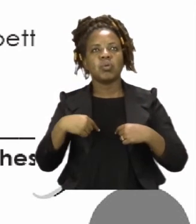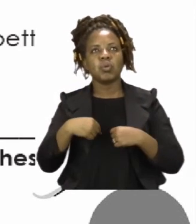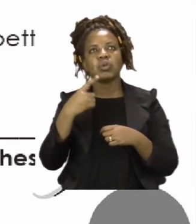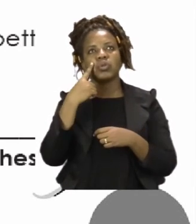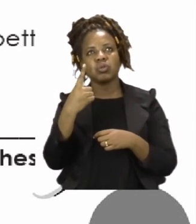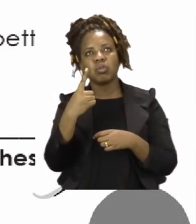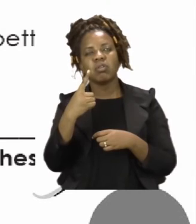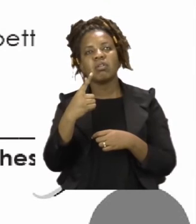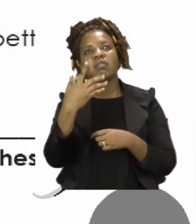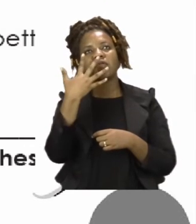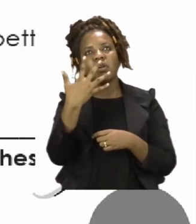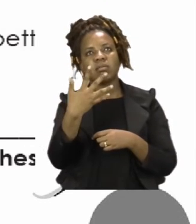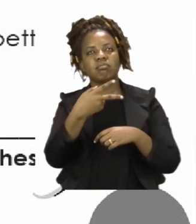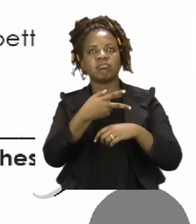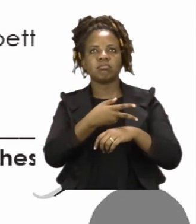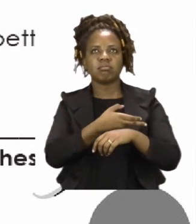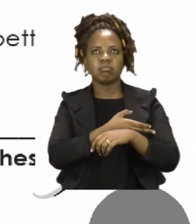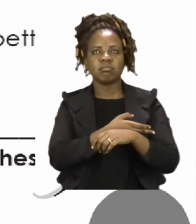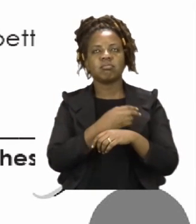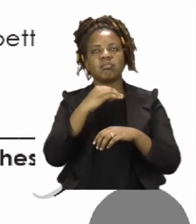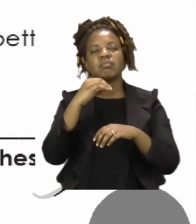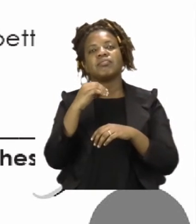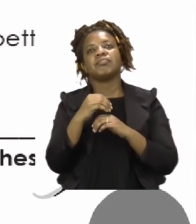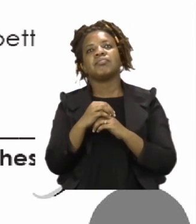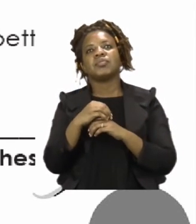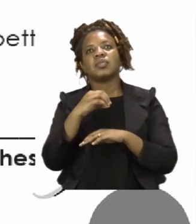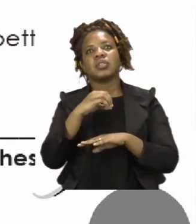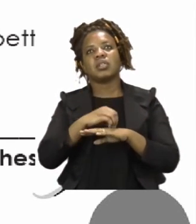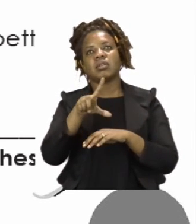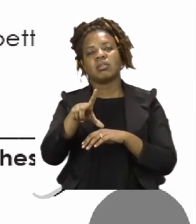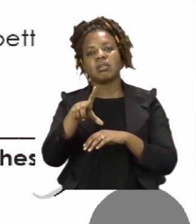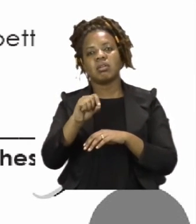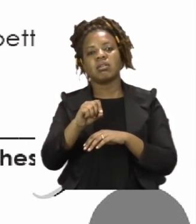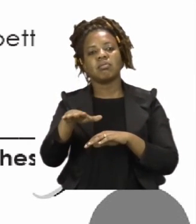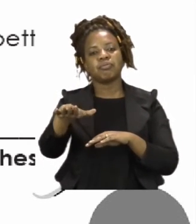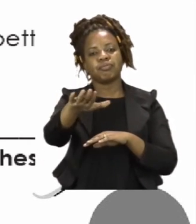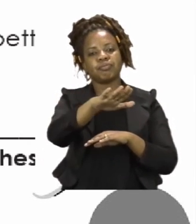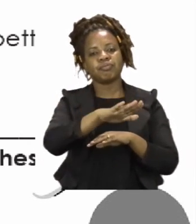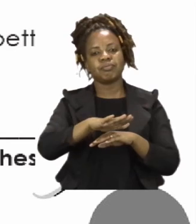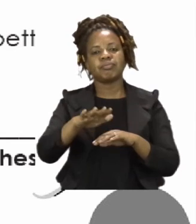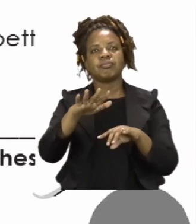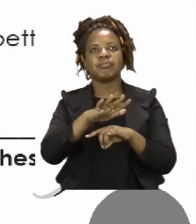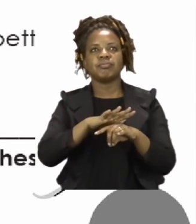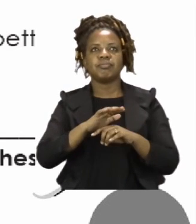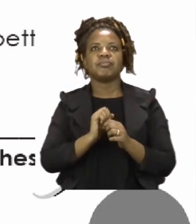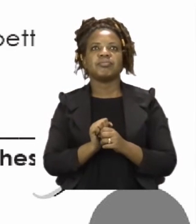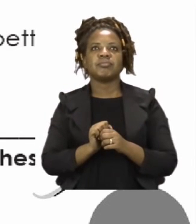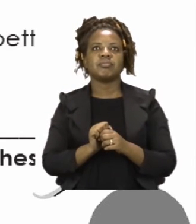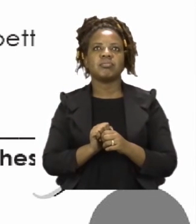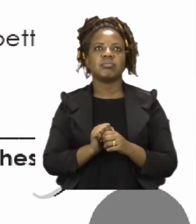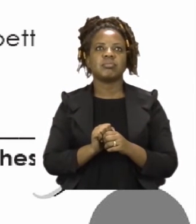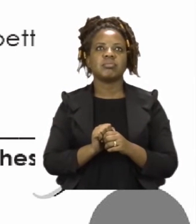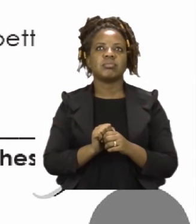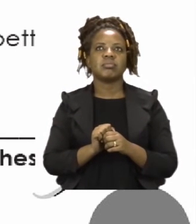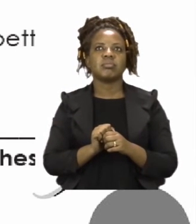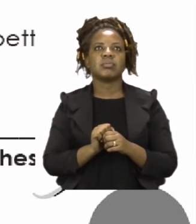Sheep. Well done. Now let's do number ten. Number ten